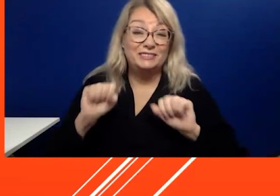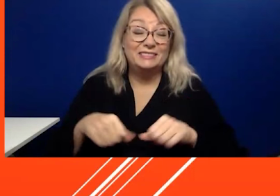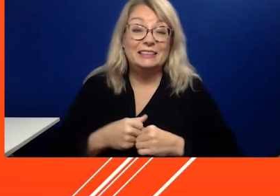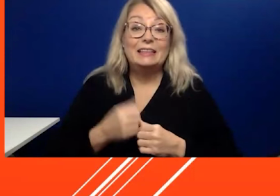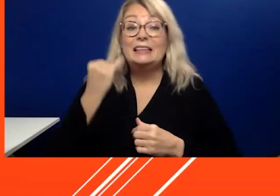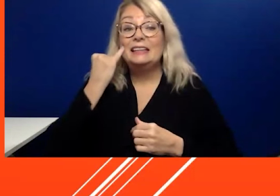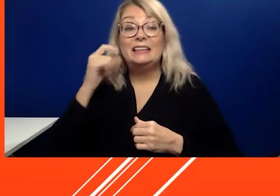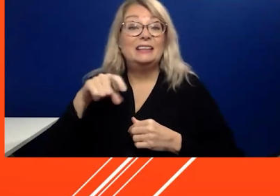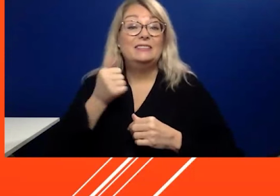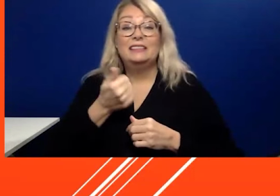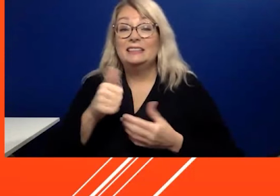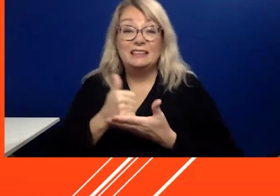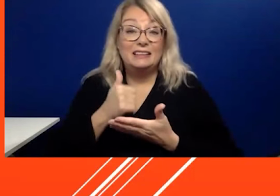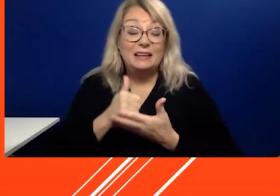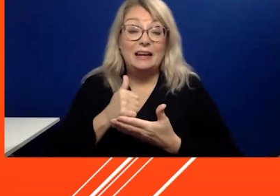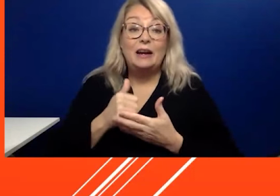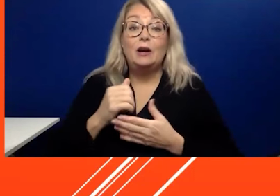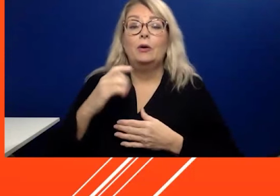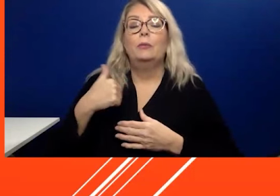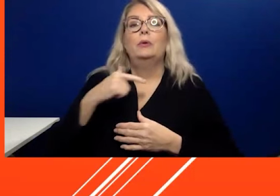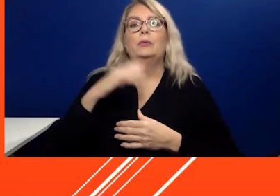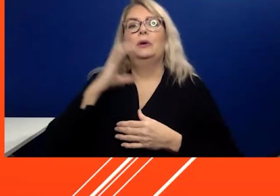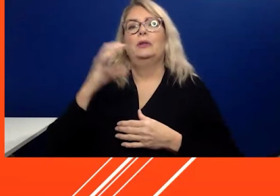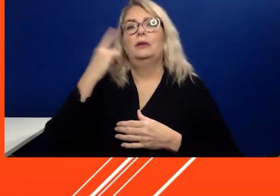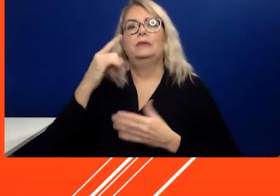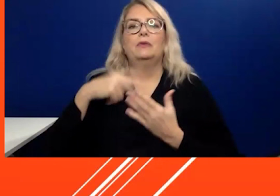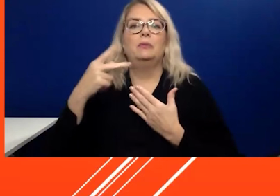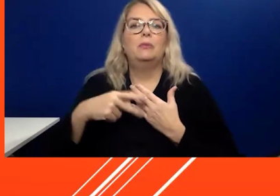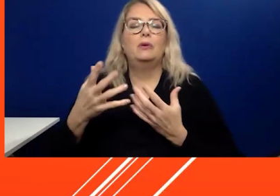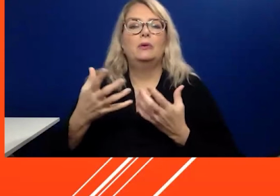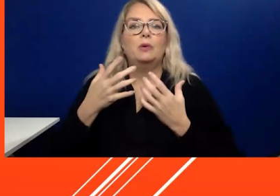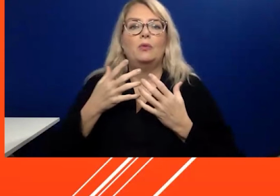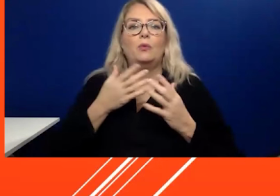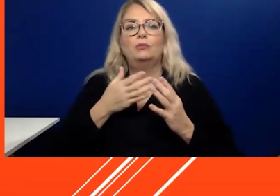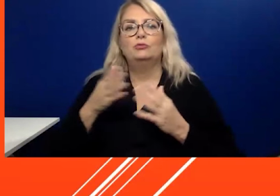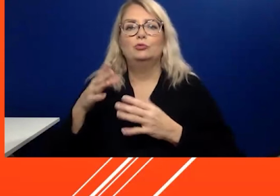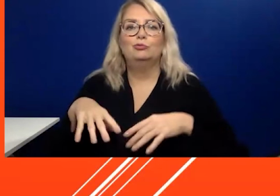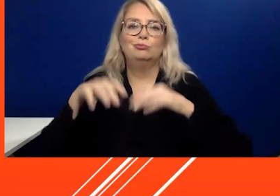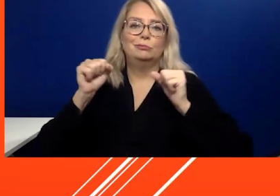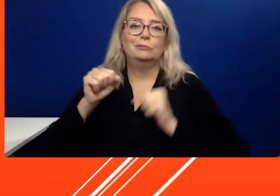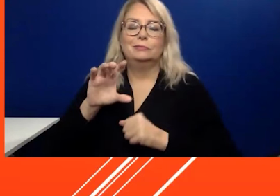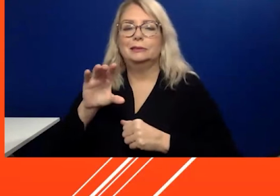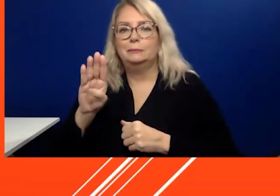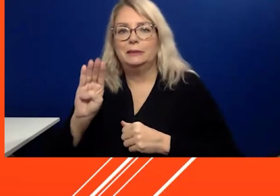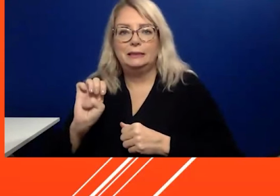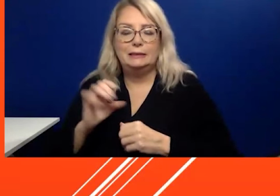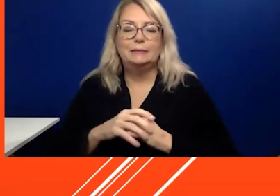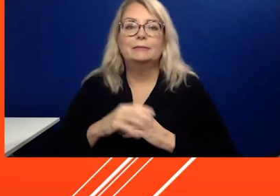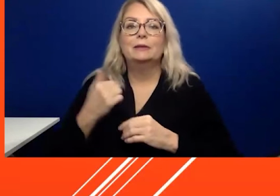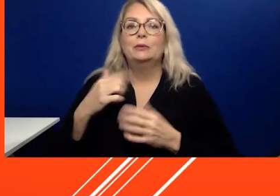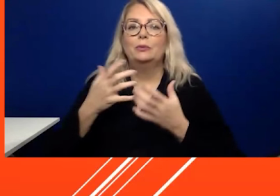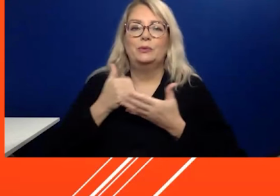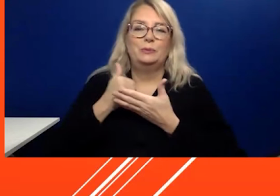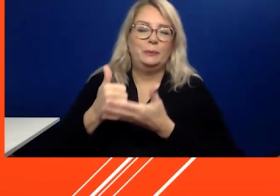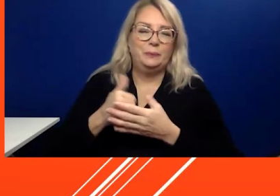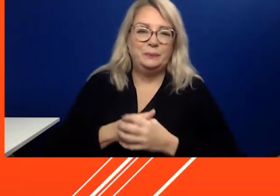any help, right? So we're looking for programs that want to, move this direction so we can help move them through the system. We're working on it,